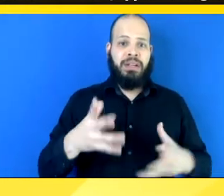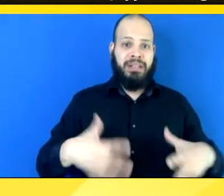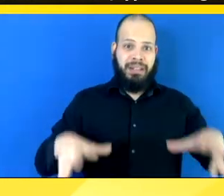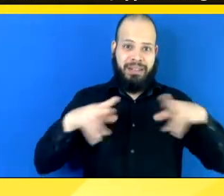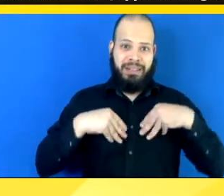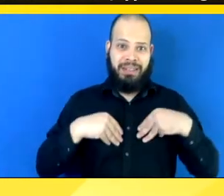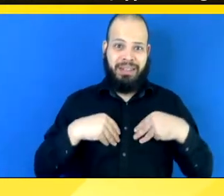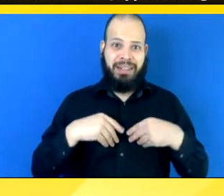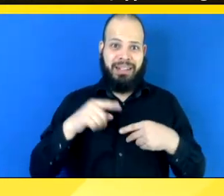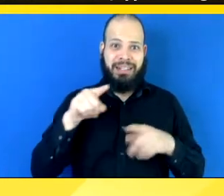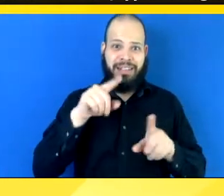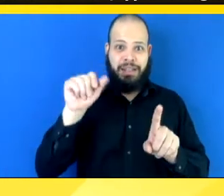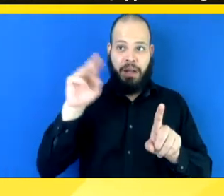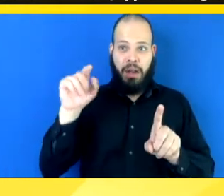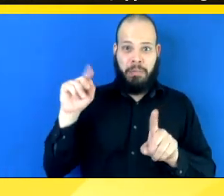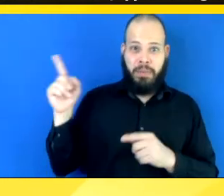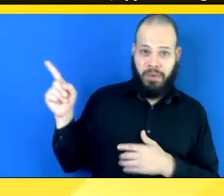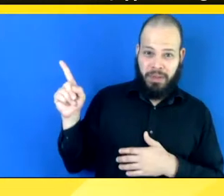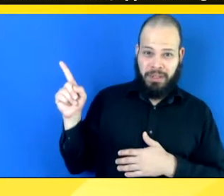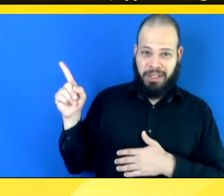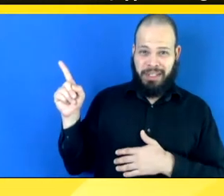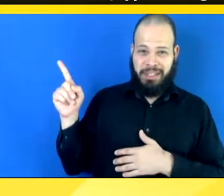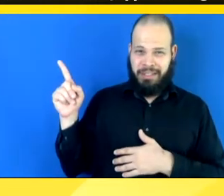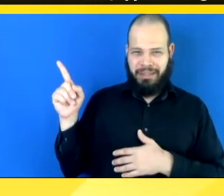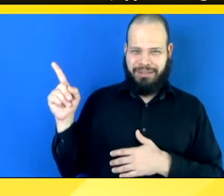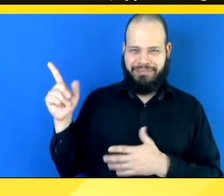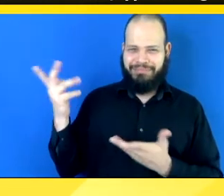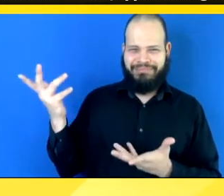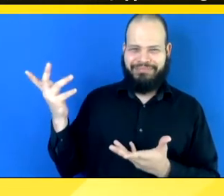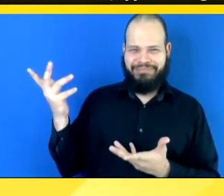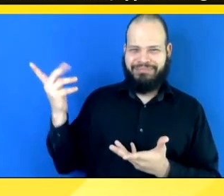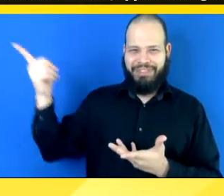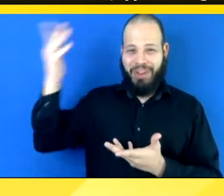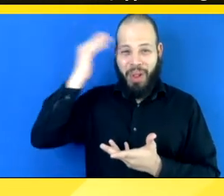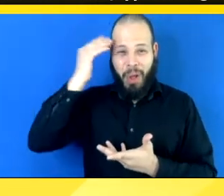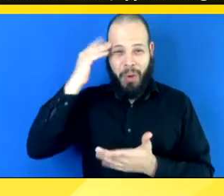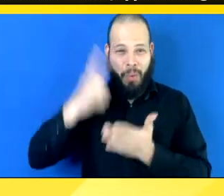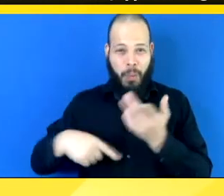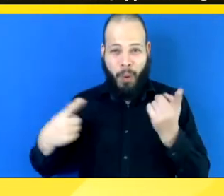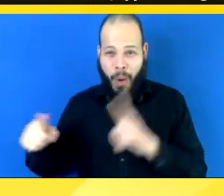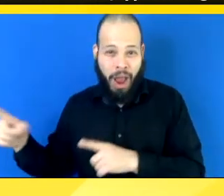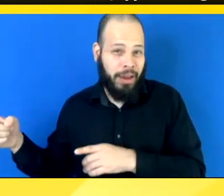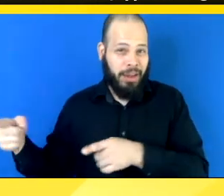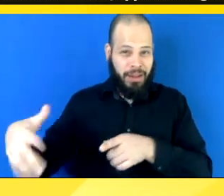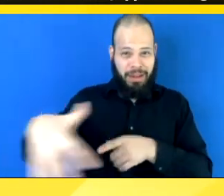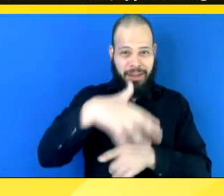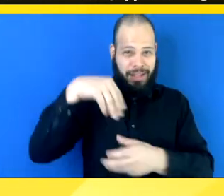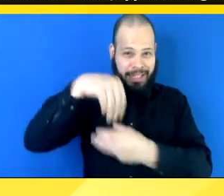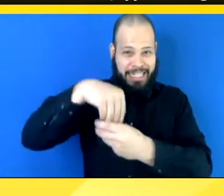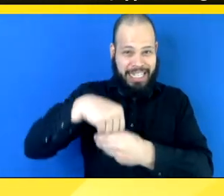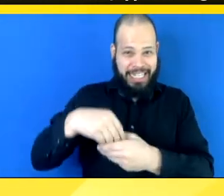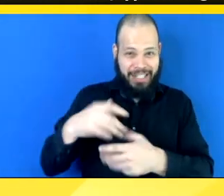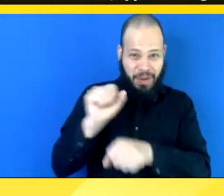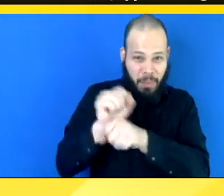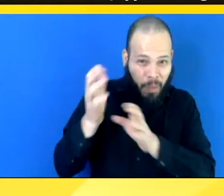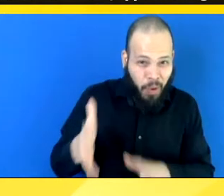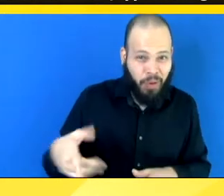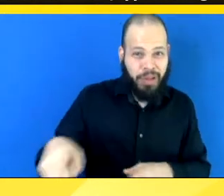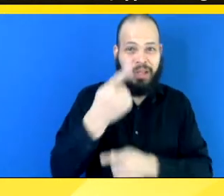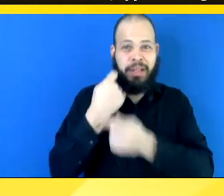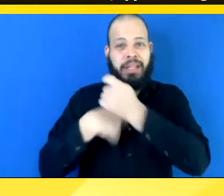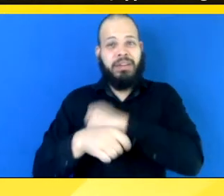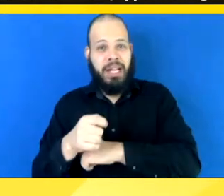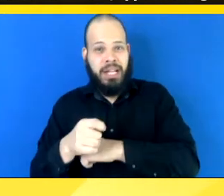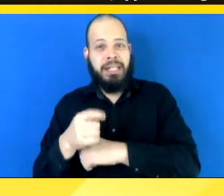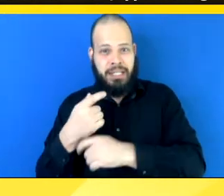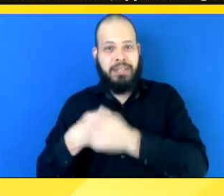disconnected from the workers in Alabama that they would run a national narrative of they are going to pay $15 an hour when